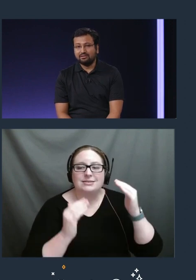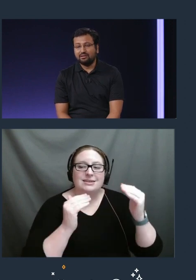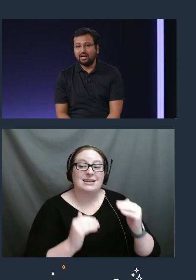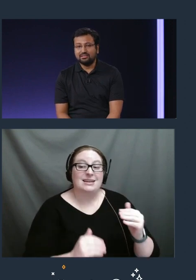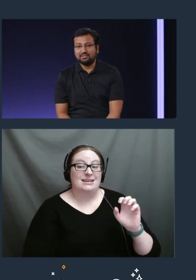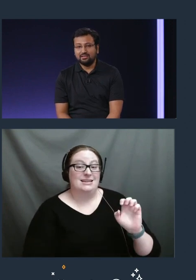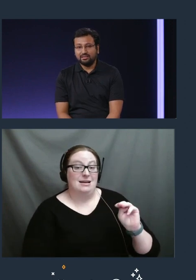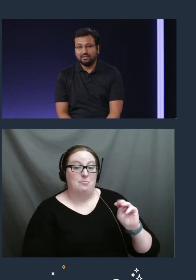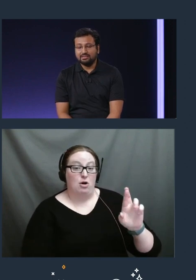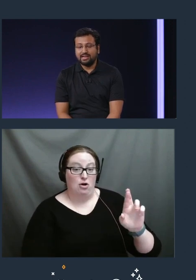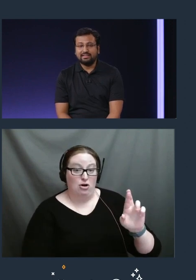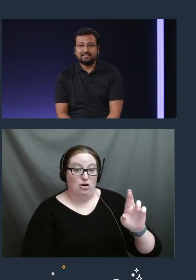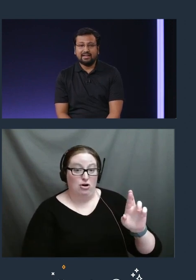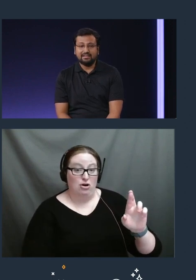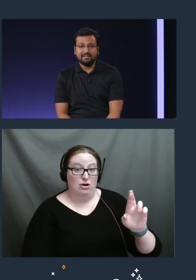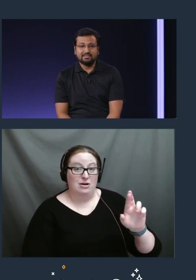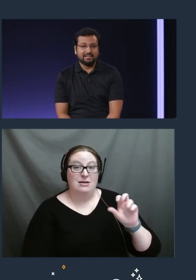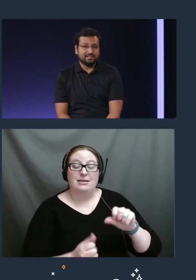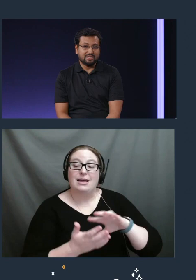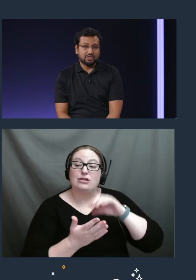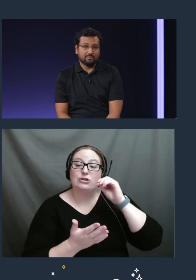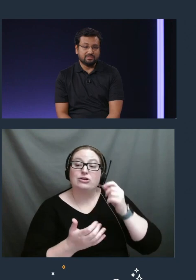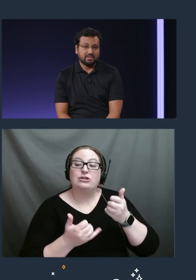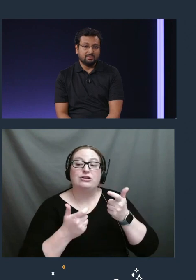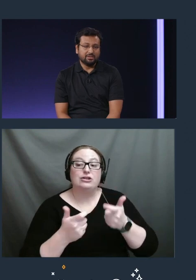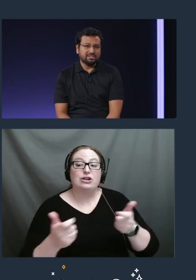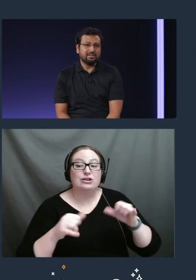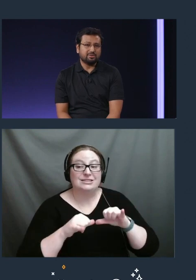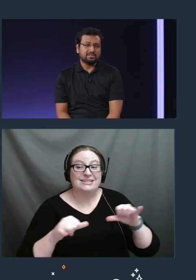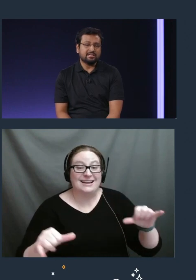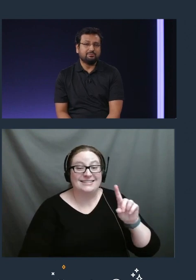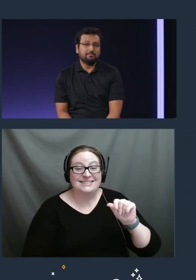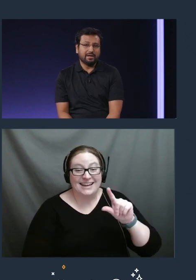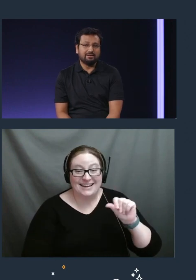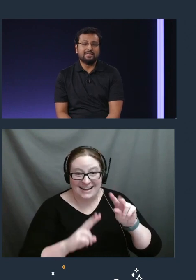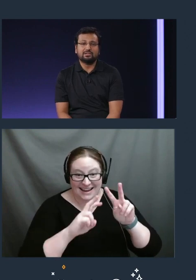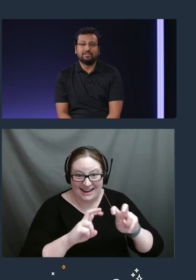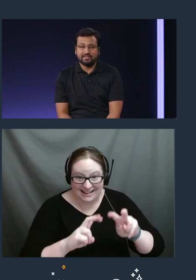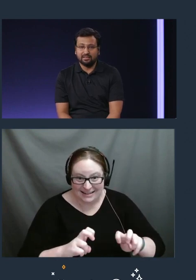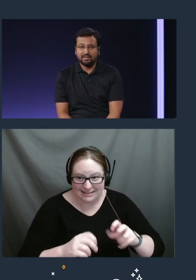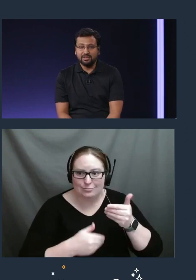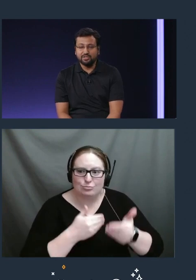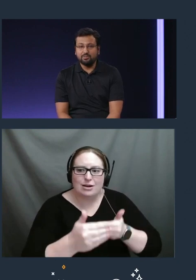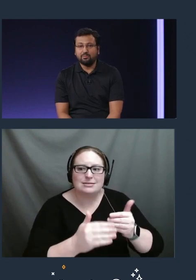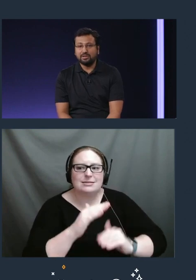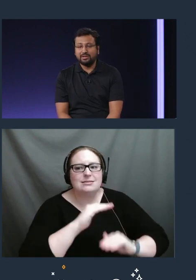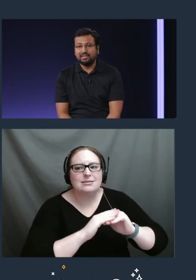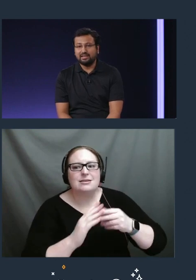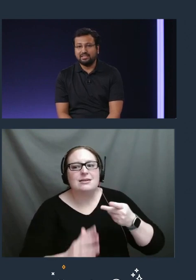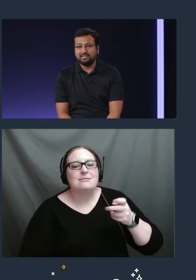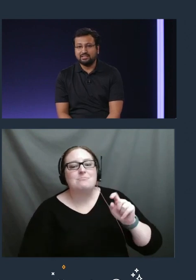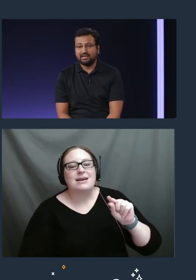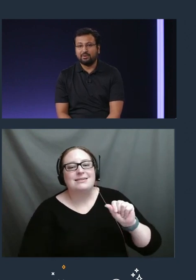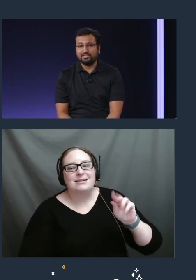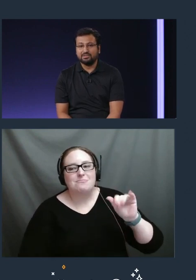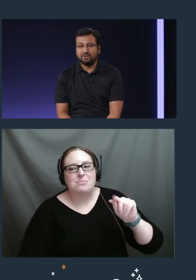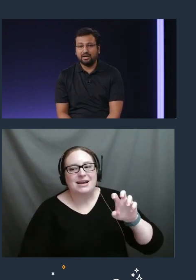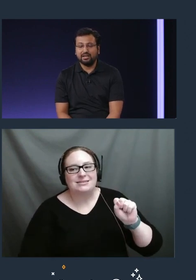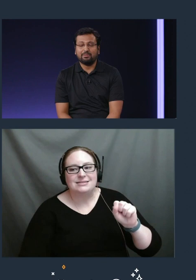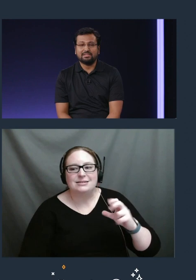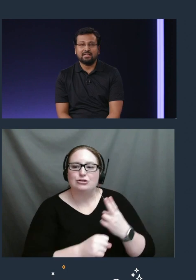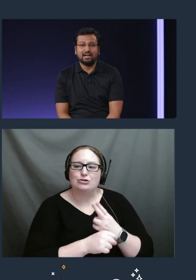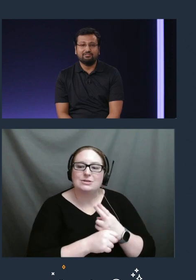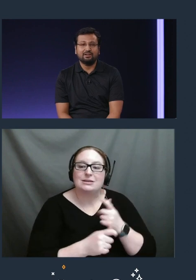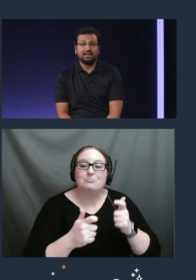learn large-scale data analytics and ETL jobs, potentially processing up to petabytes of data using popular big data engines like Apache